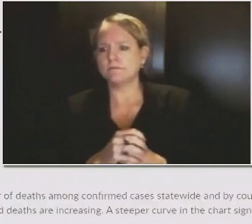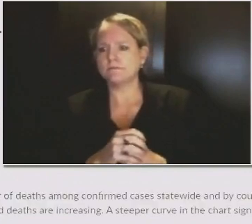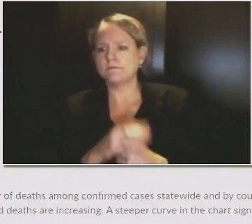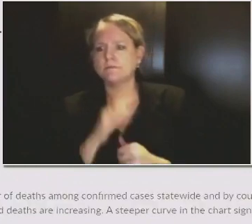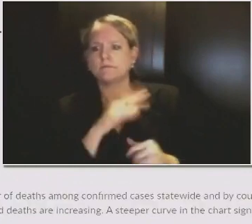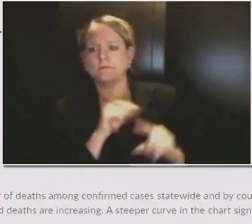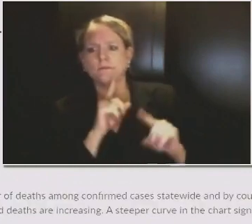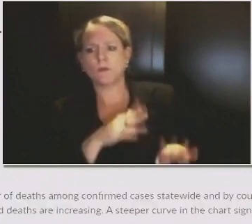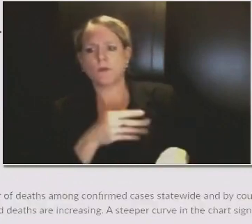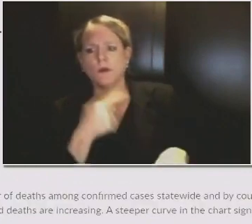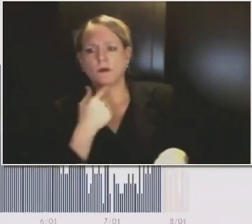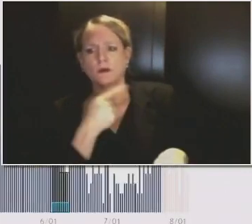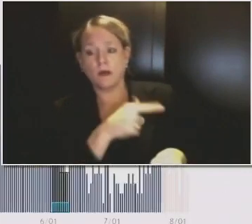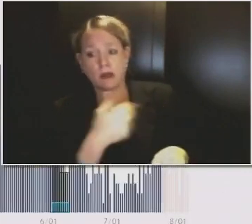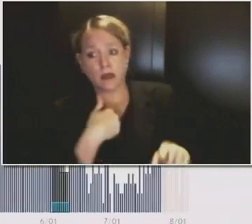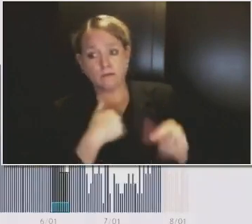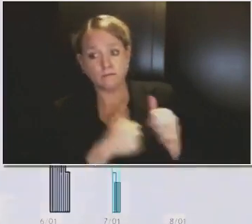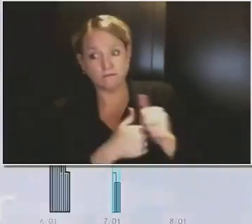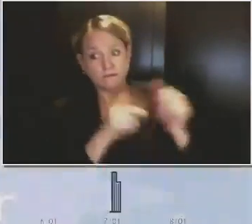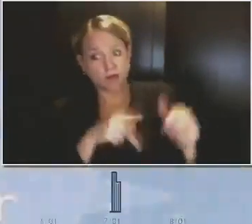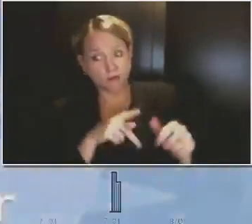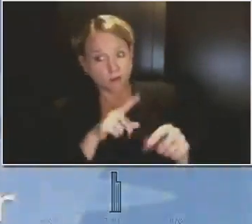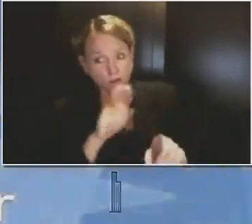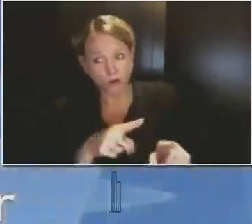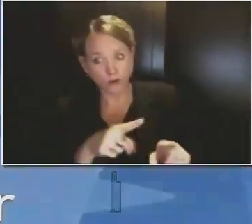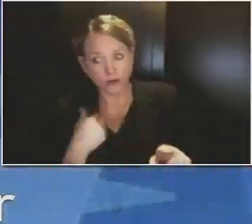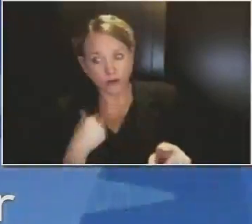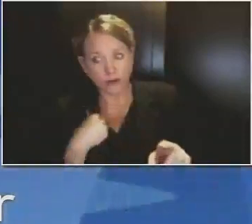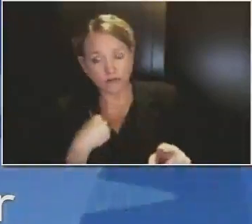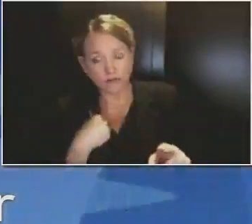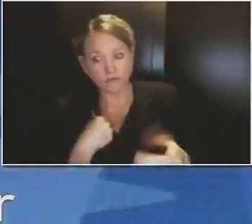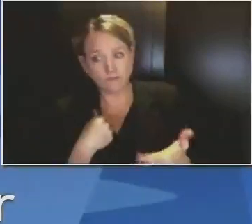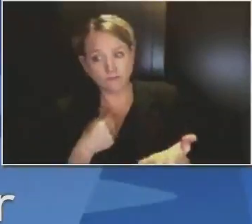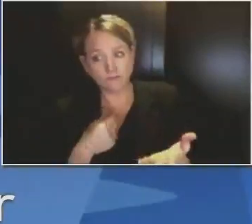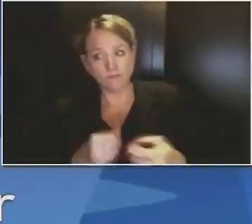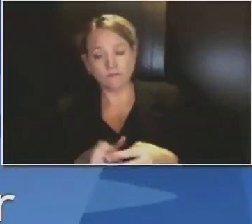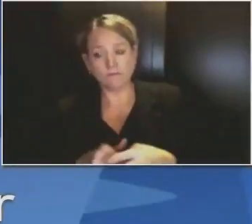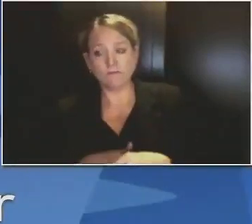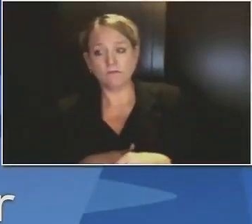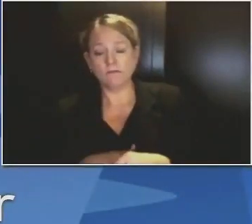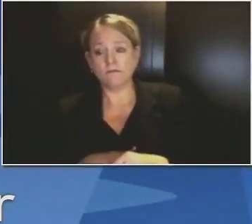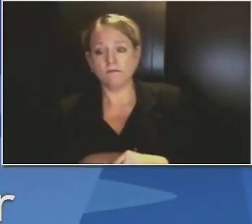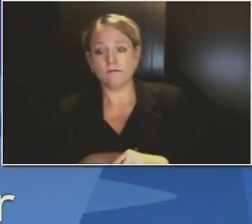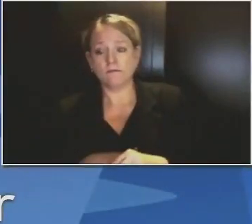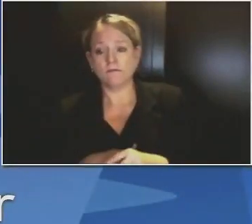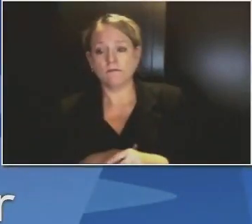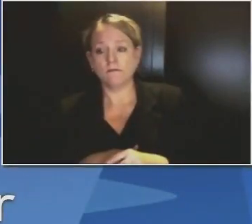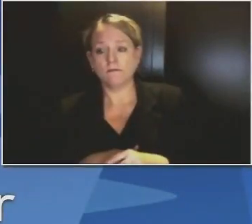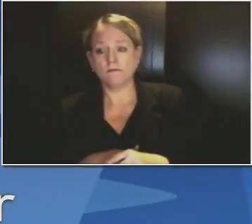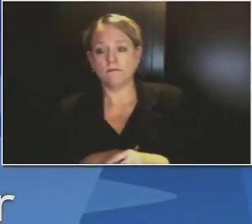All right, we will connect with Todd after this, and we will move on now to Sean Kirkby from Wisconsin Health News.